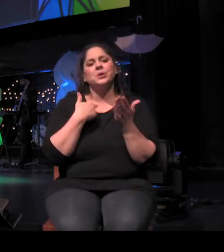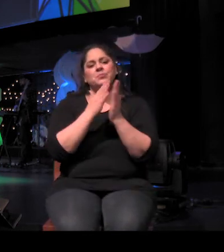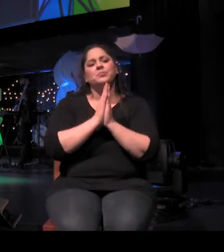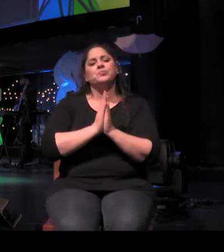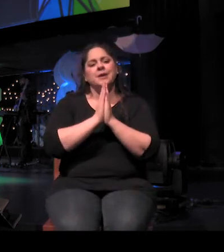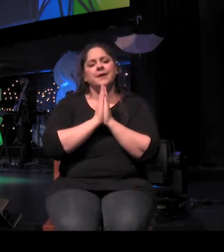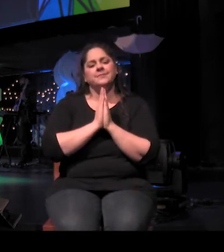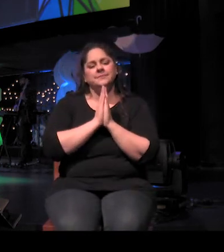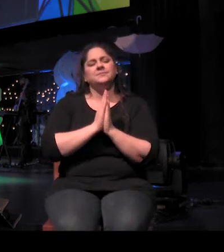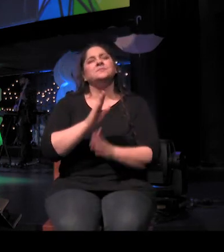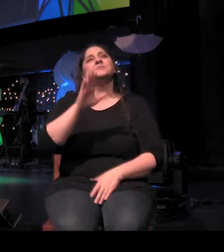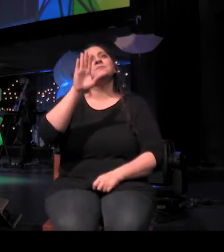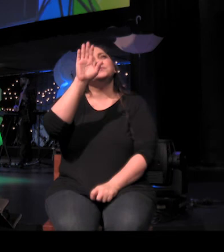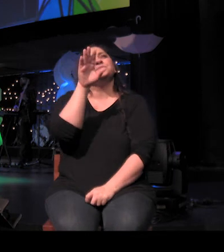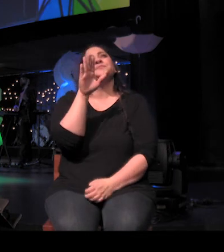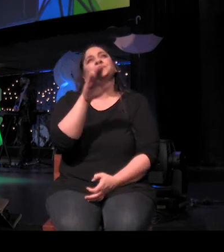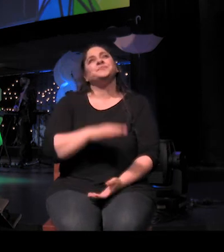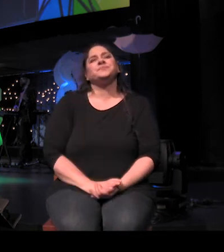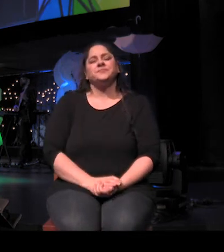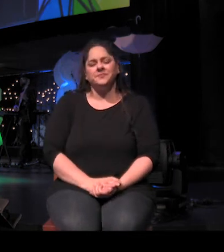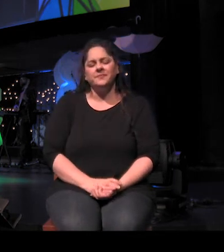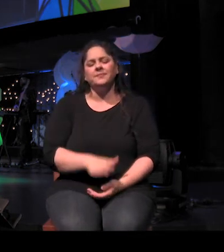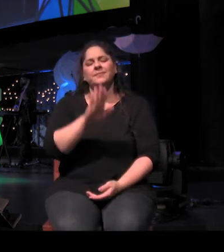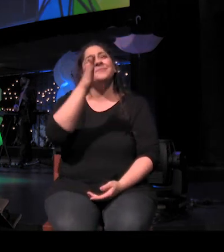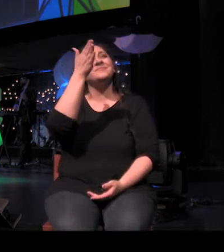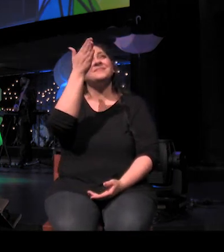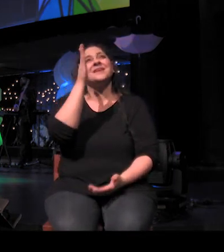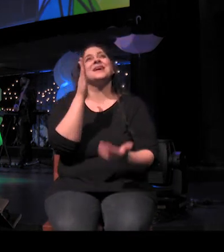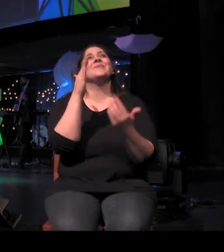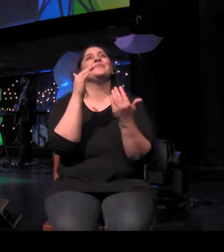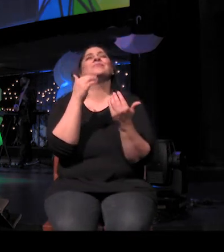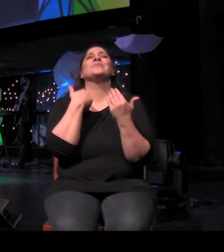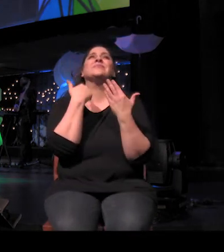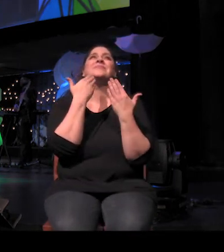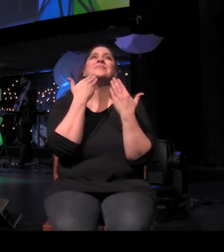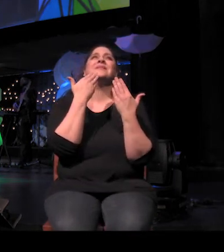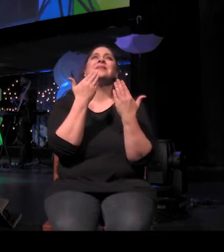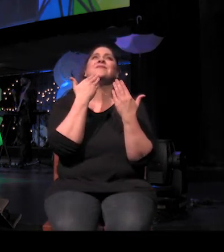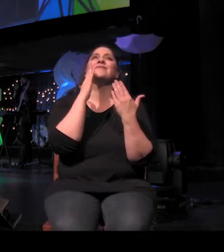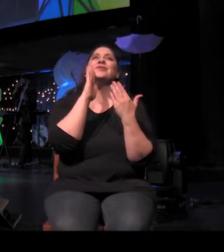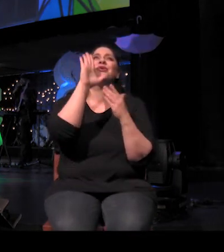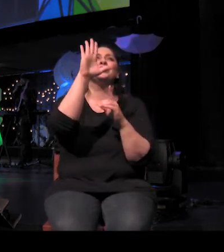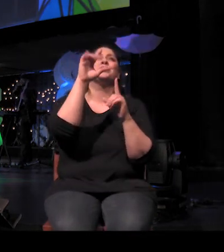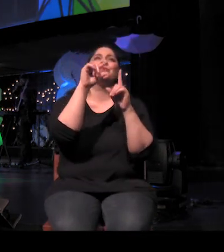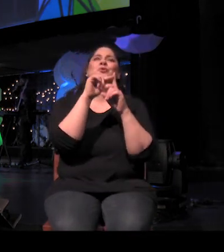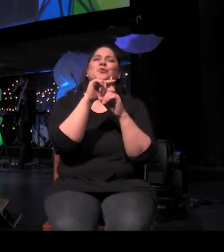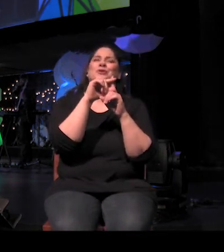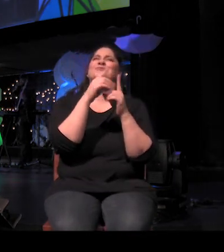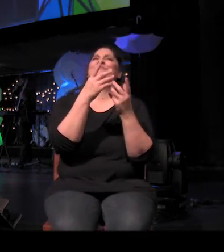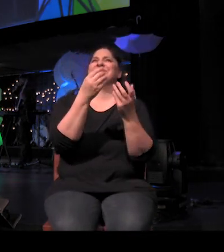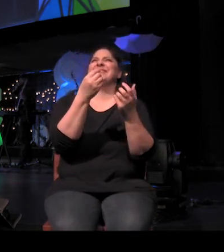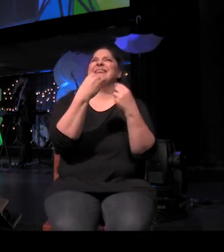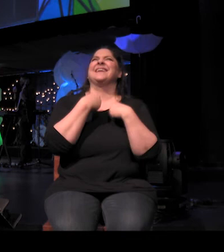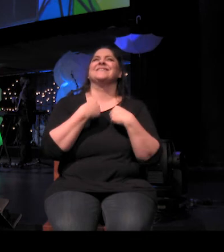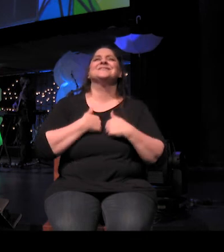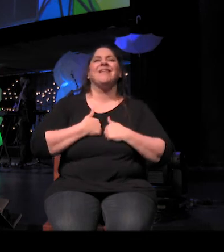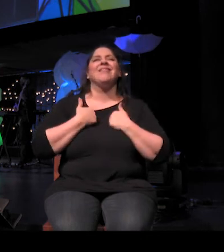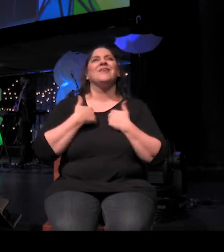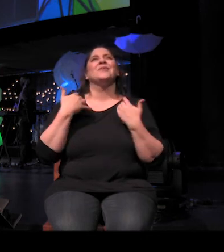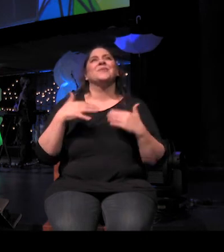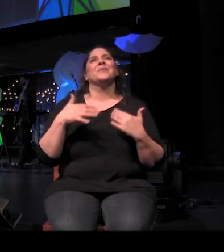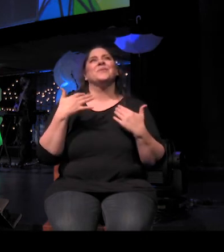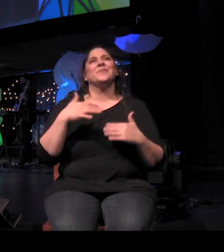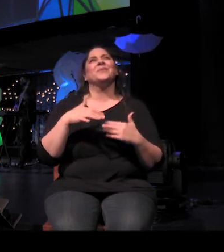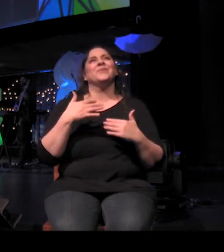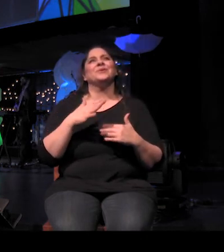you. Let's pray. God, thank you so much for your word, and it is life. I see it. I see it